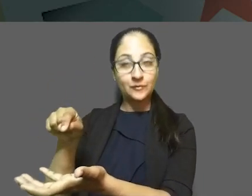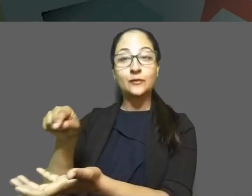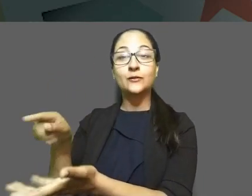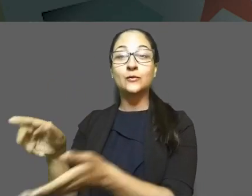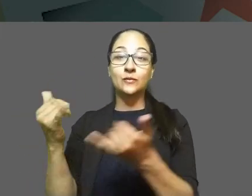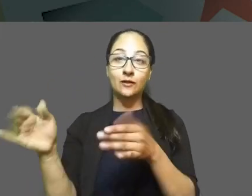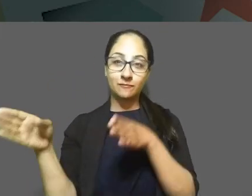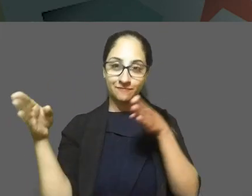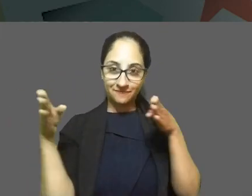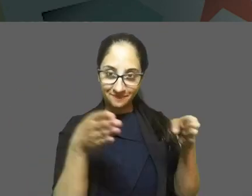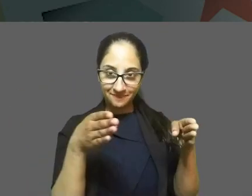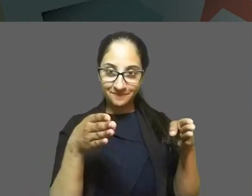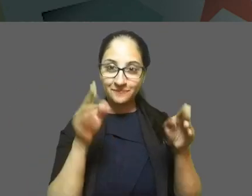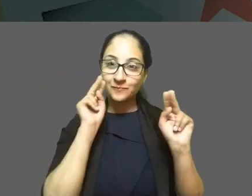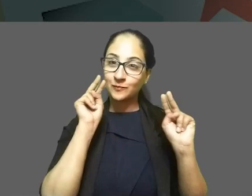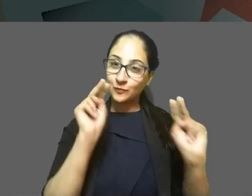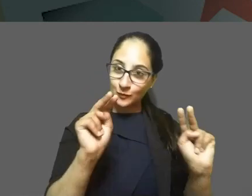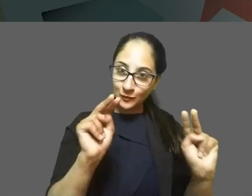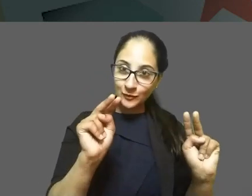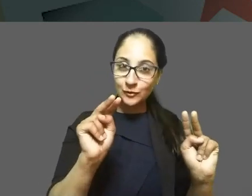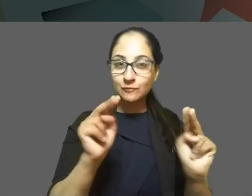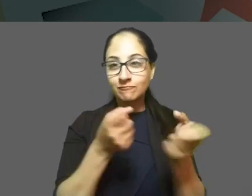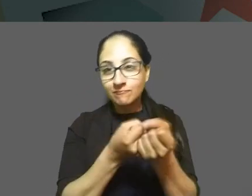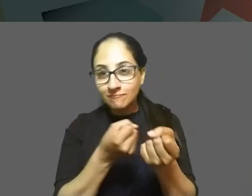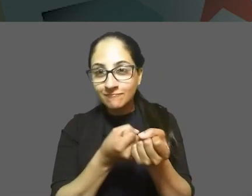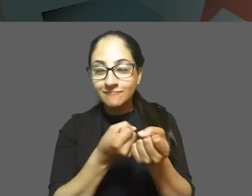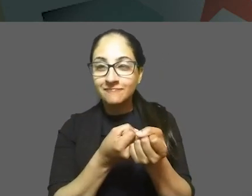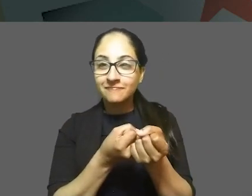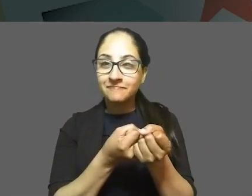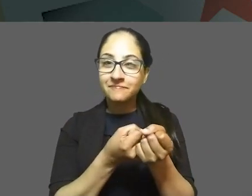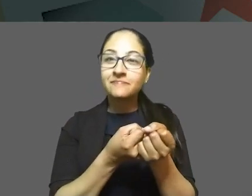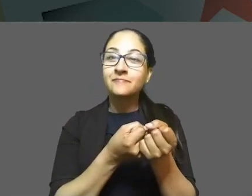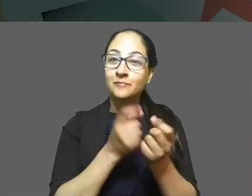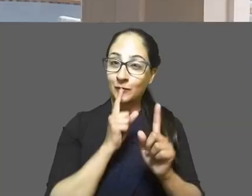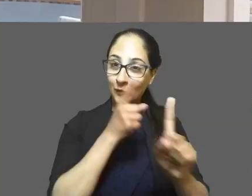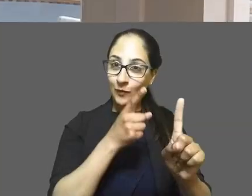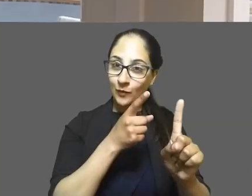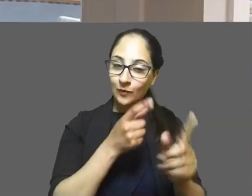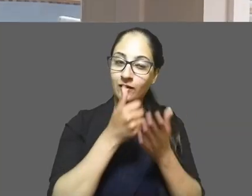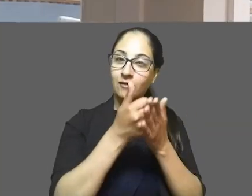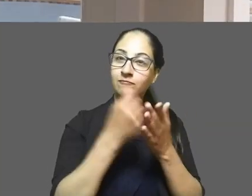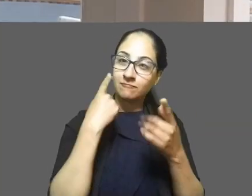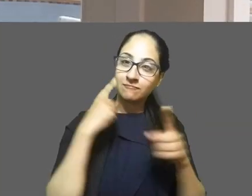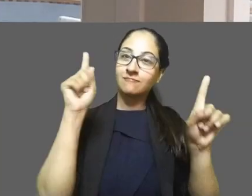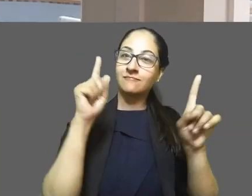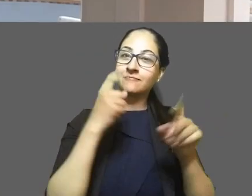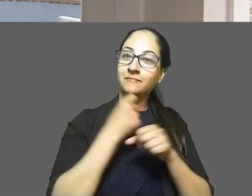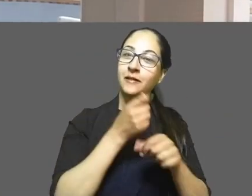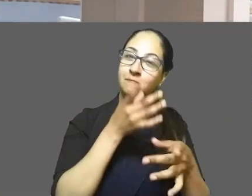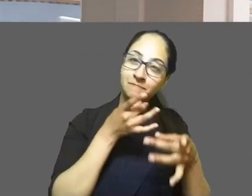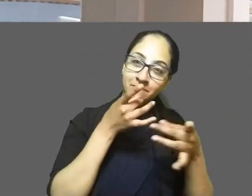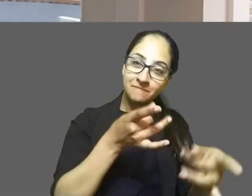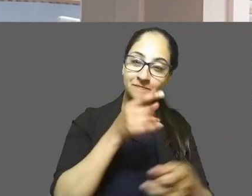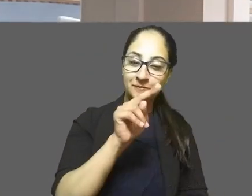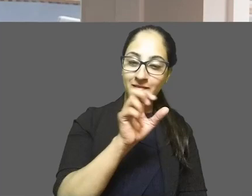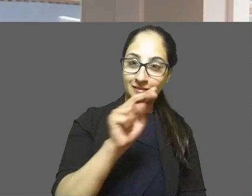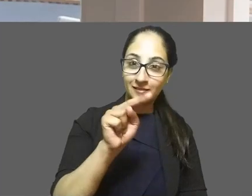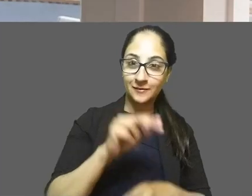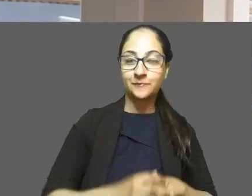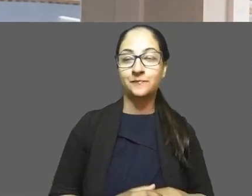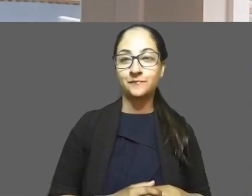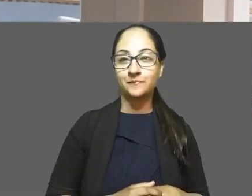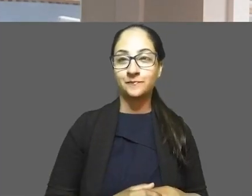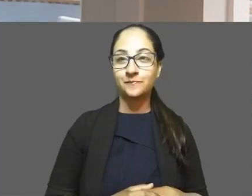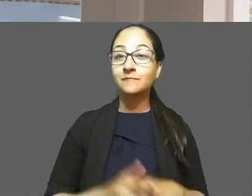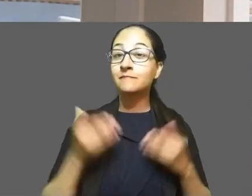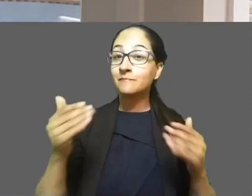attention is going to be on causing your success for the naan. Okay, so let's get started. How about